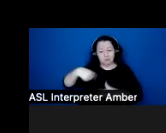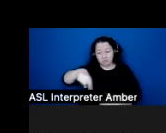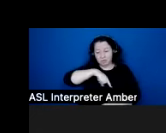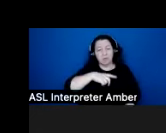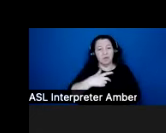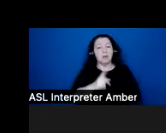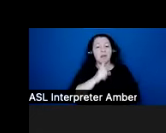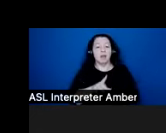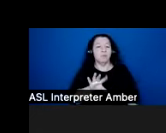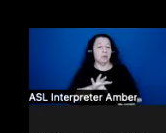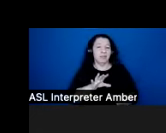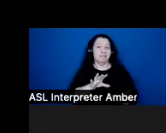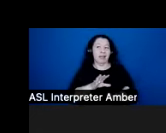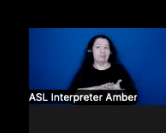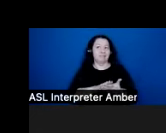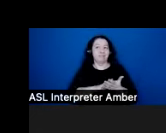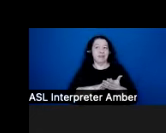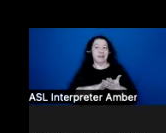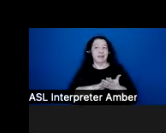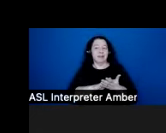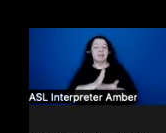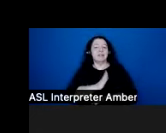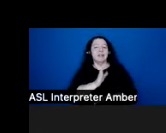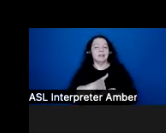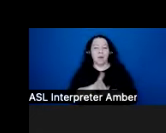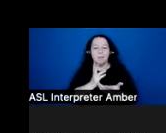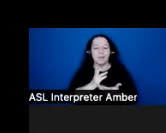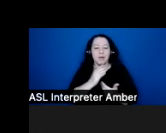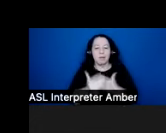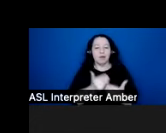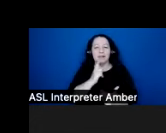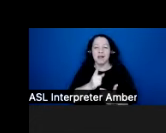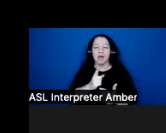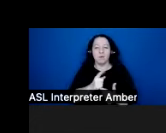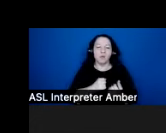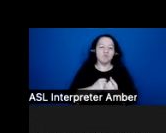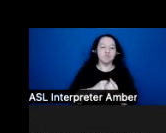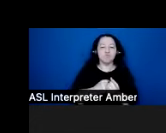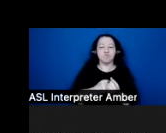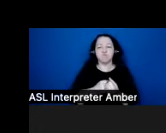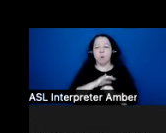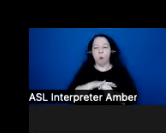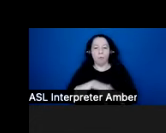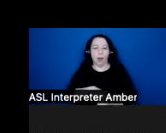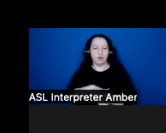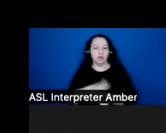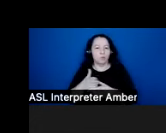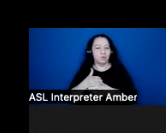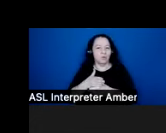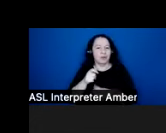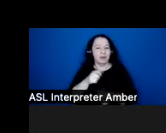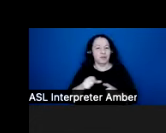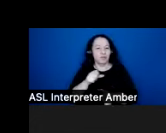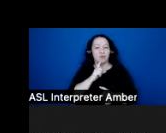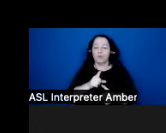disrupting processes that lift up like lateral oppression, right? So that's something to really keep